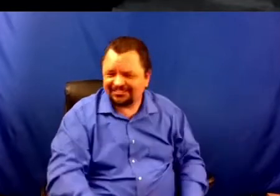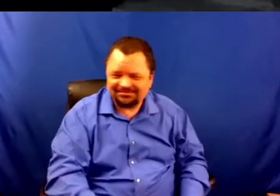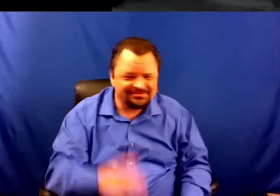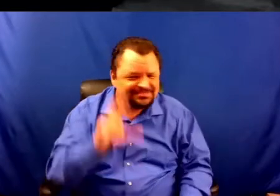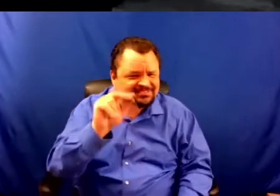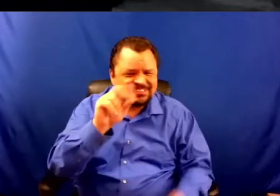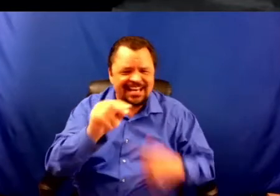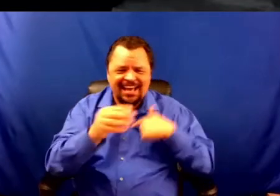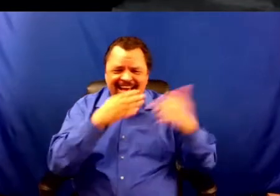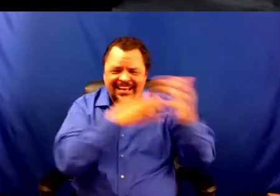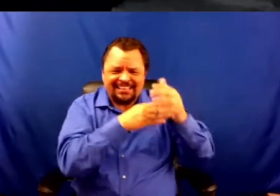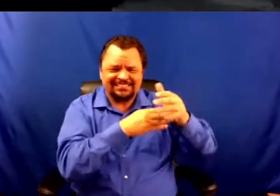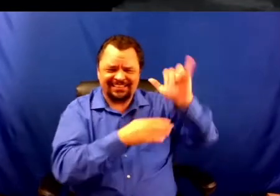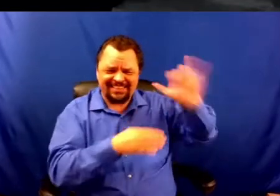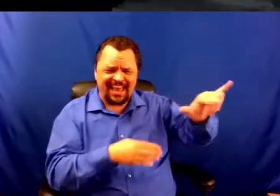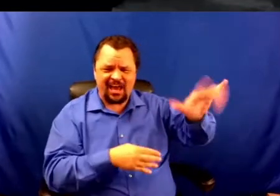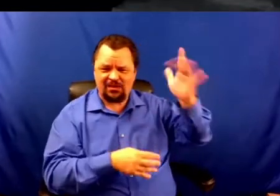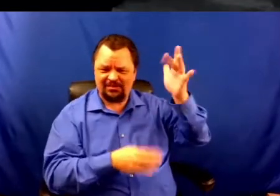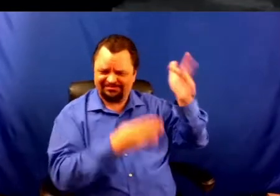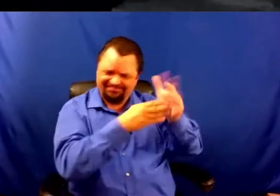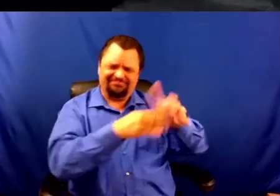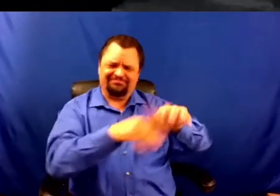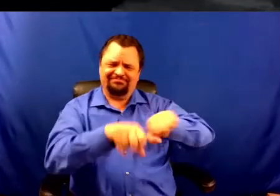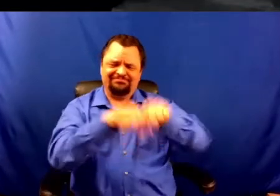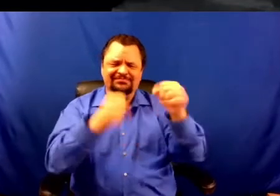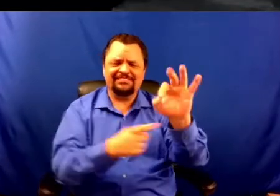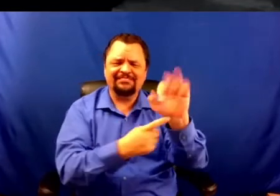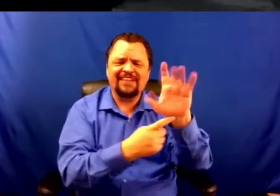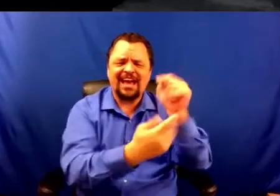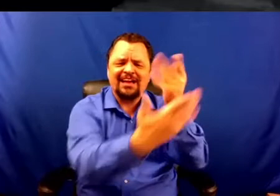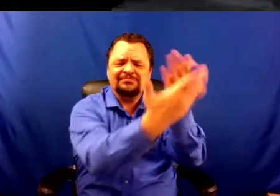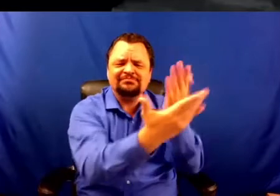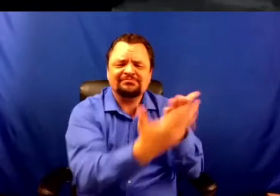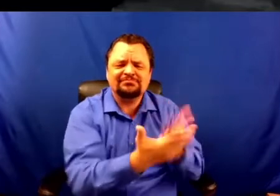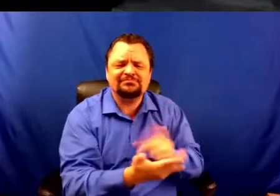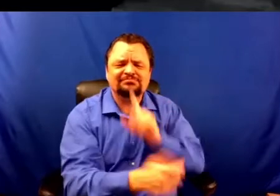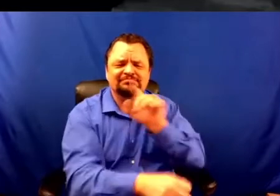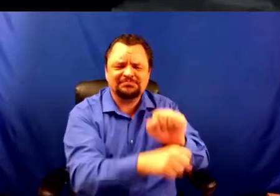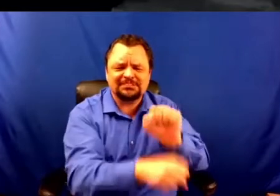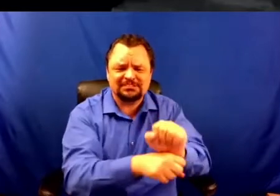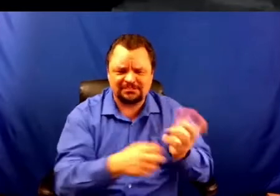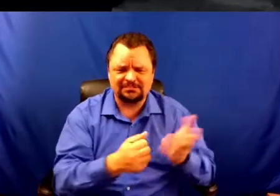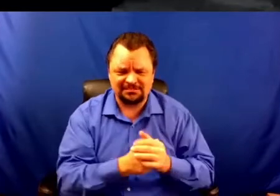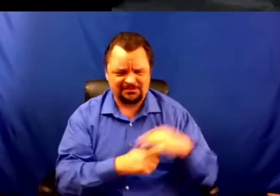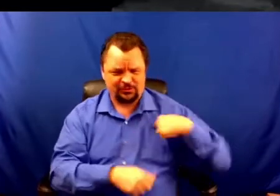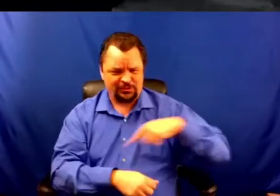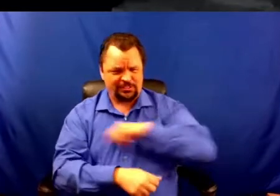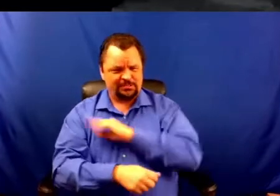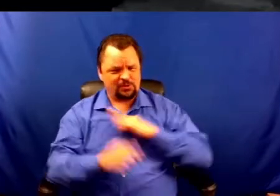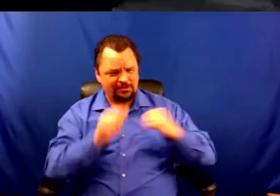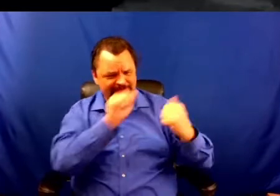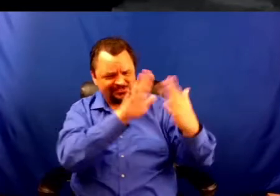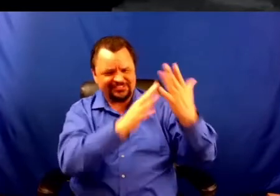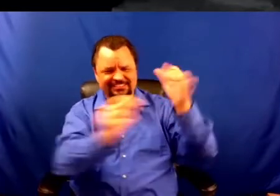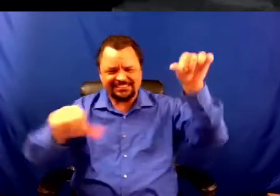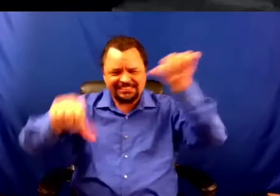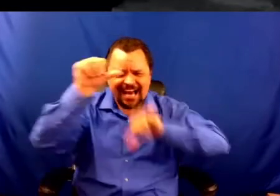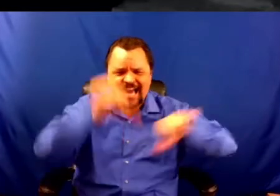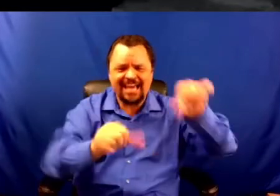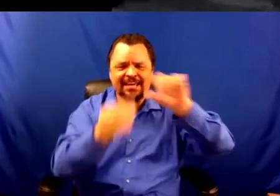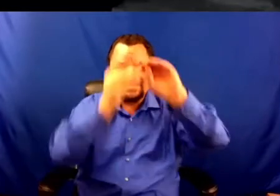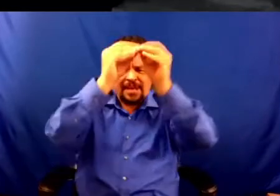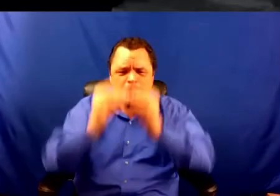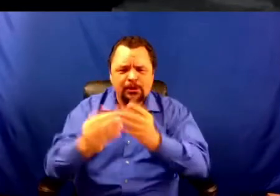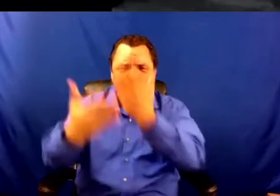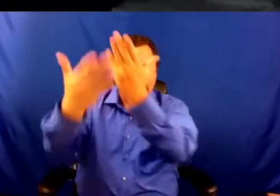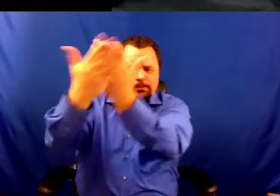as Dr. Turbush said, we're a board that deals with science, facts, and data. The other thing I should point out is I am fully aware that I serve at